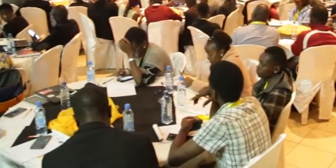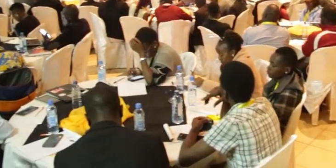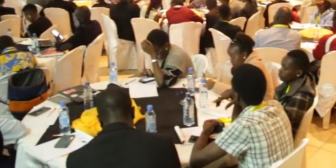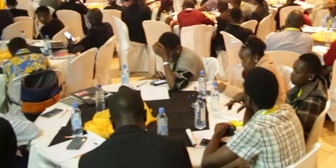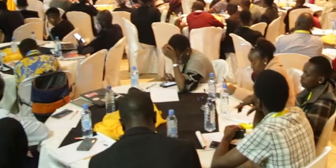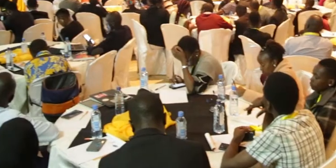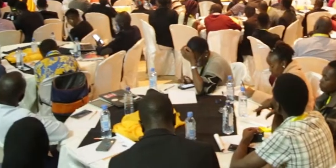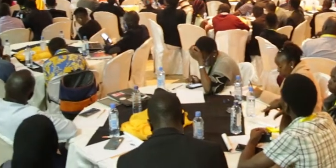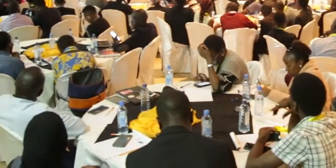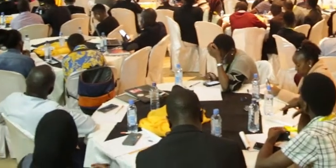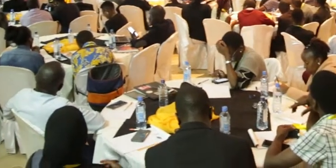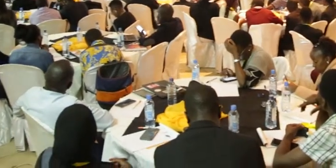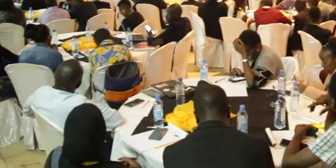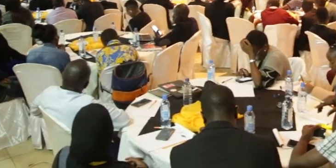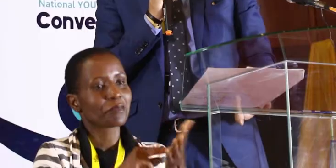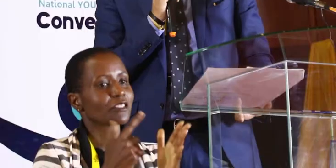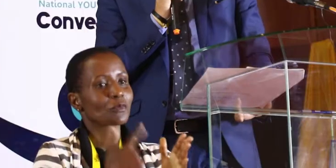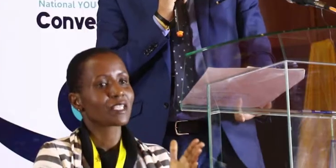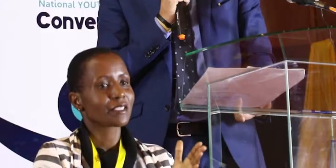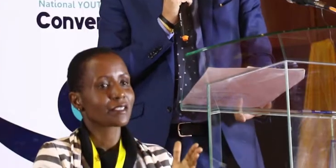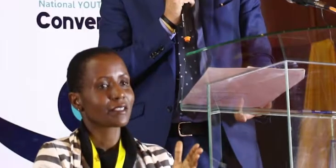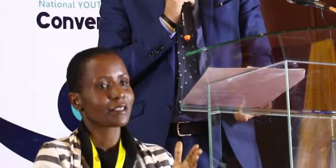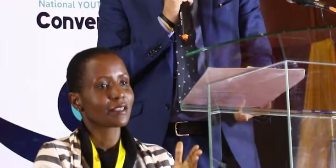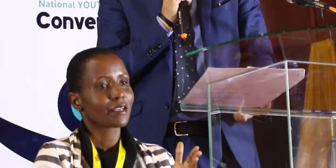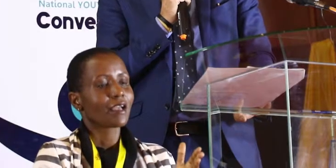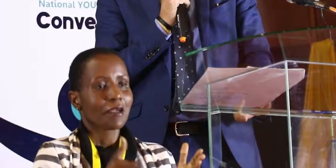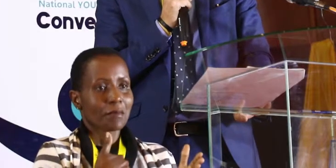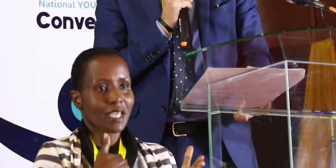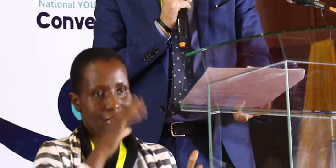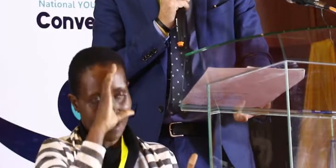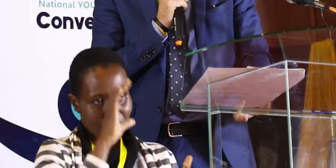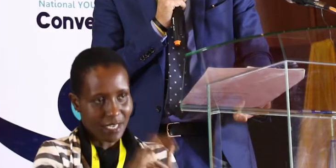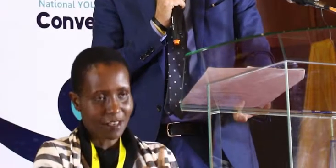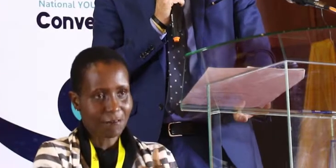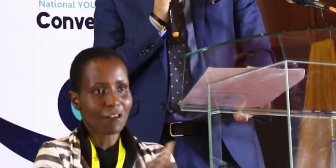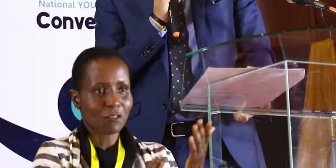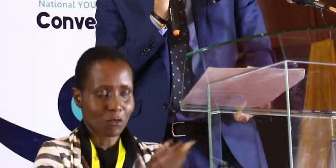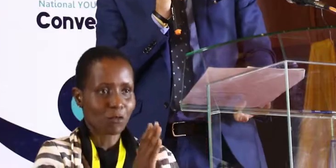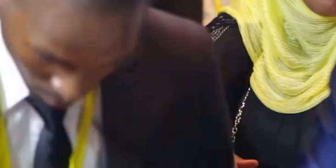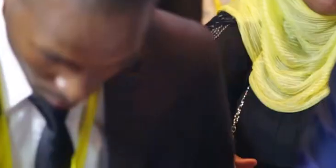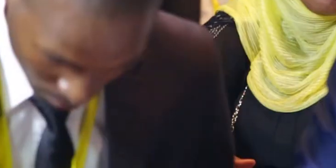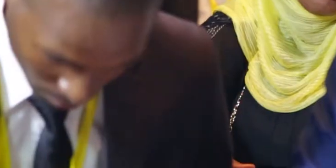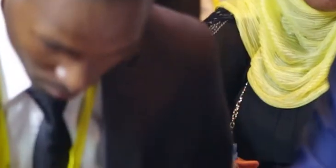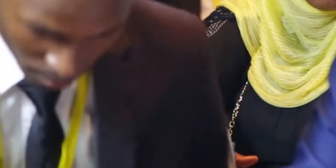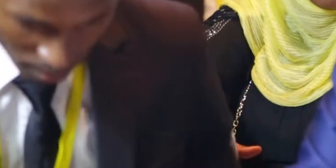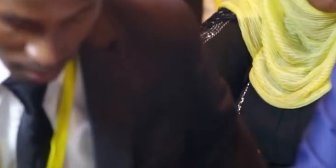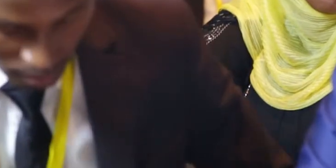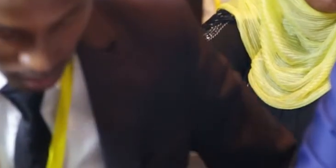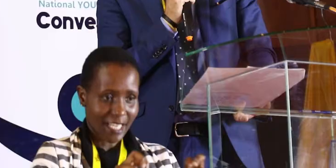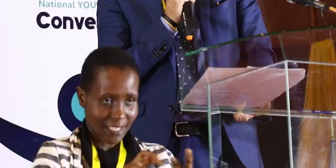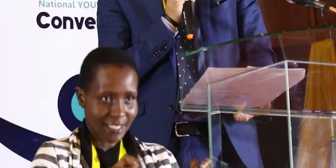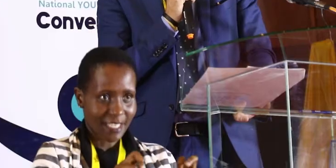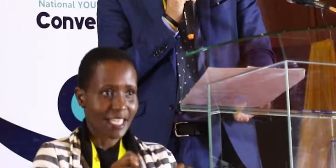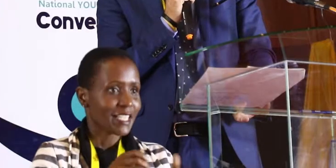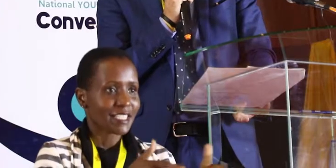strategy? And to me, and I believe in the current global research, strategic